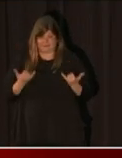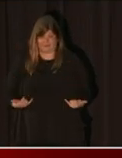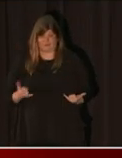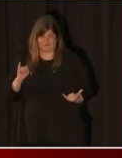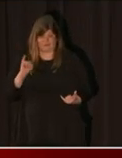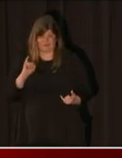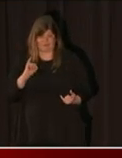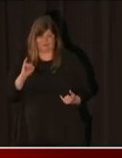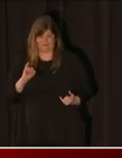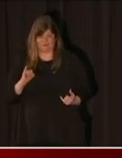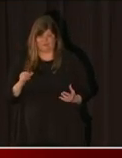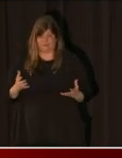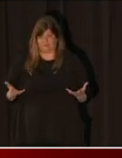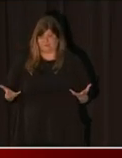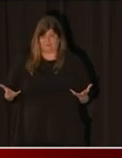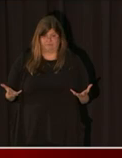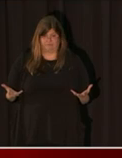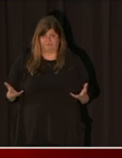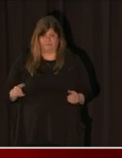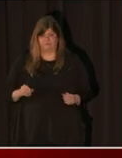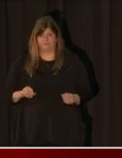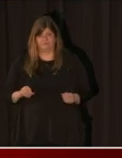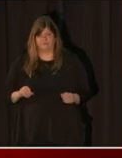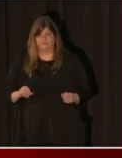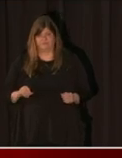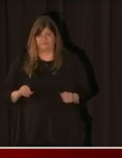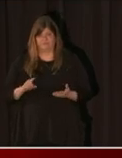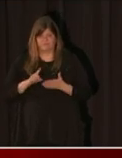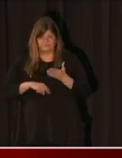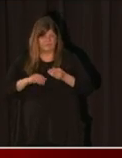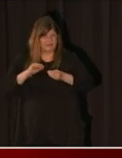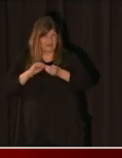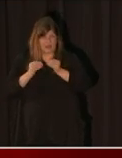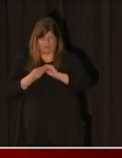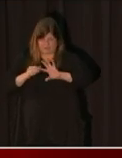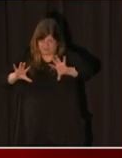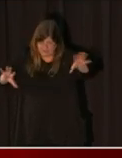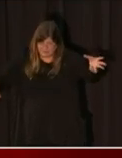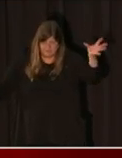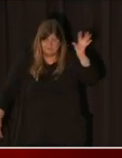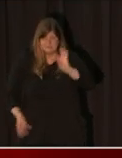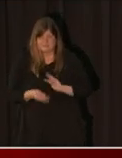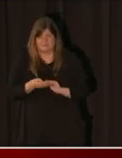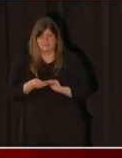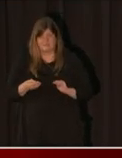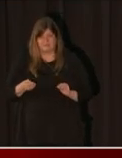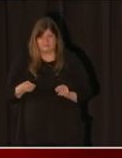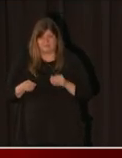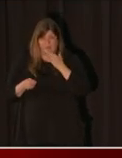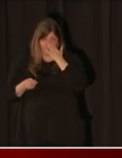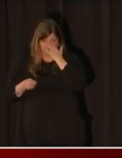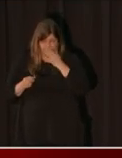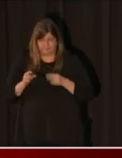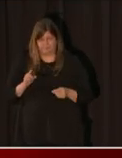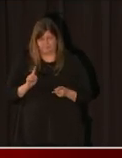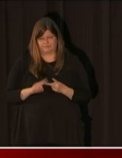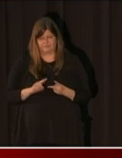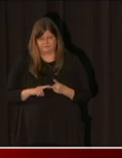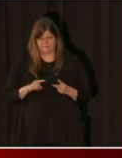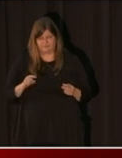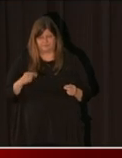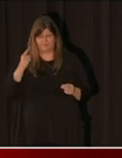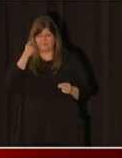what they are really tapping into. The second thing is that I think we also have a lot to